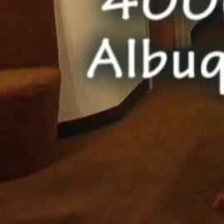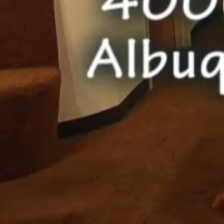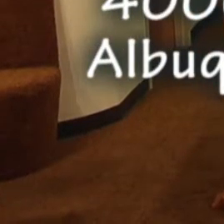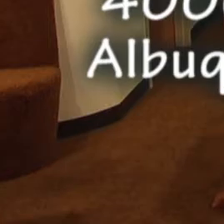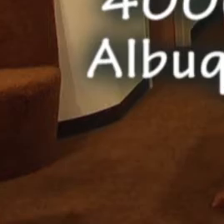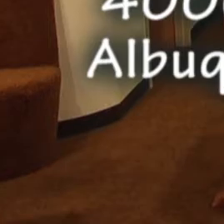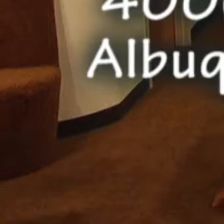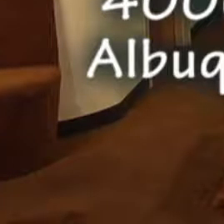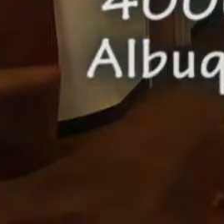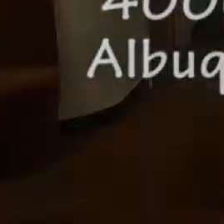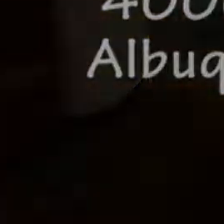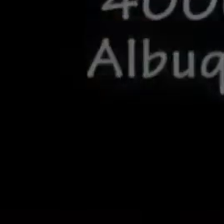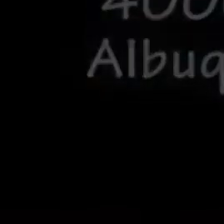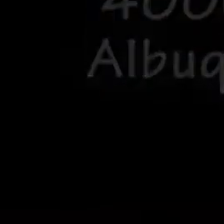Behold the Lamb of God. Behold him who takes away the sins of the world. Blessed are those called to the supper of the Lamb. Lord, I'm not worthy